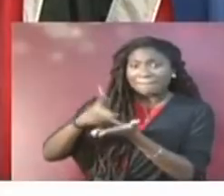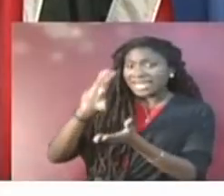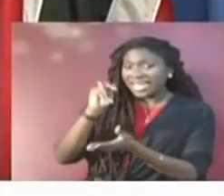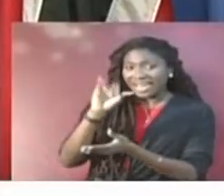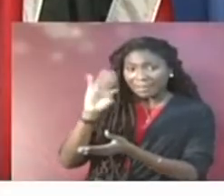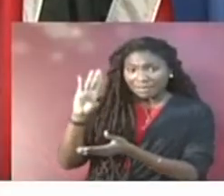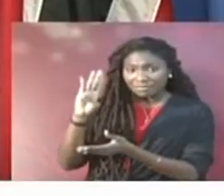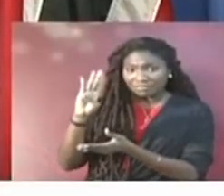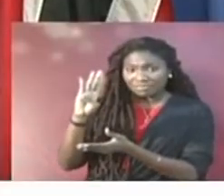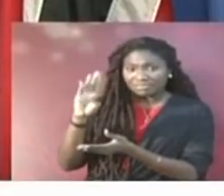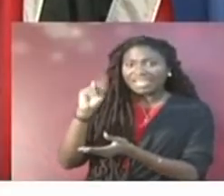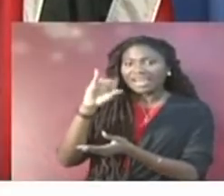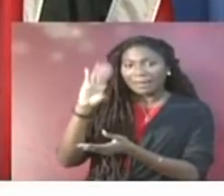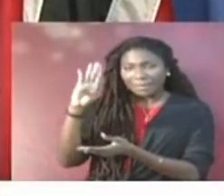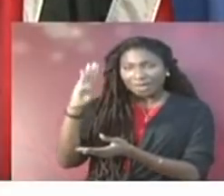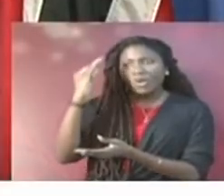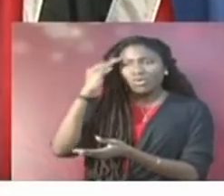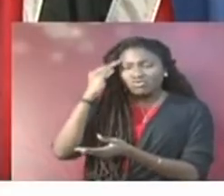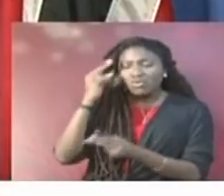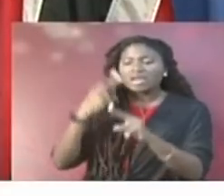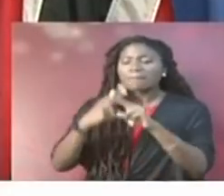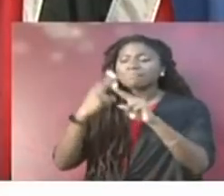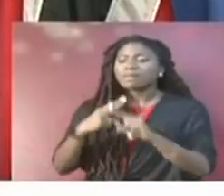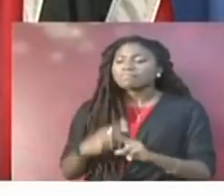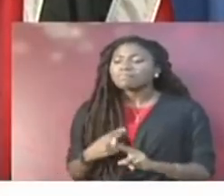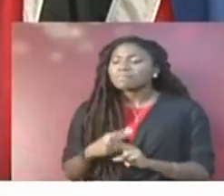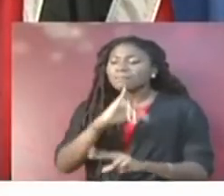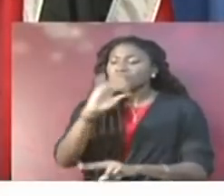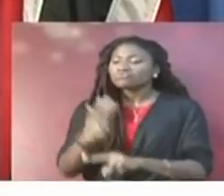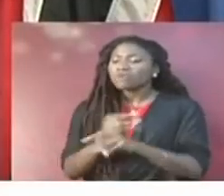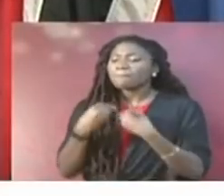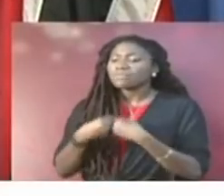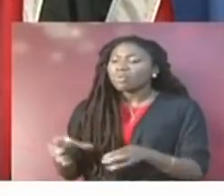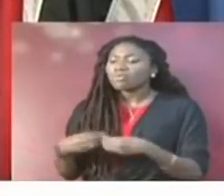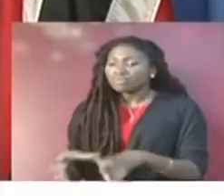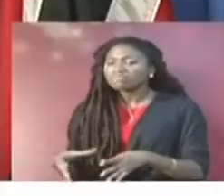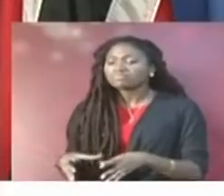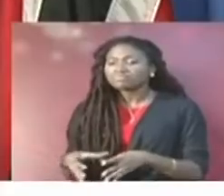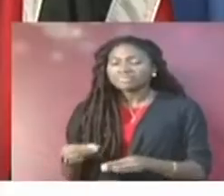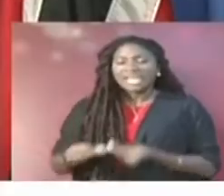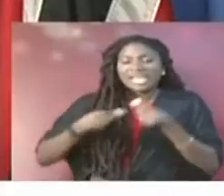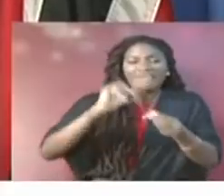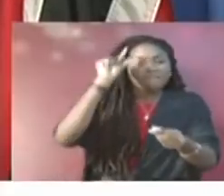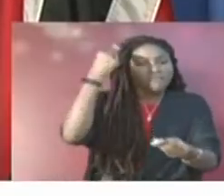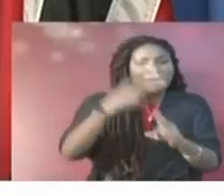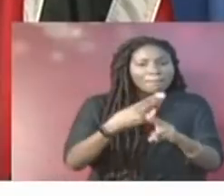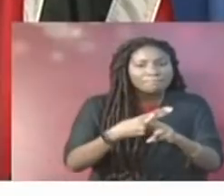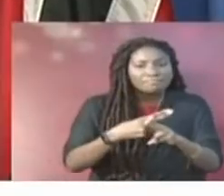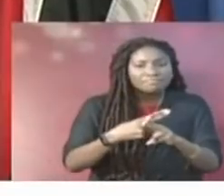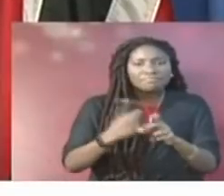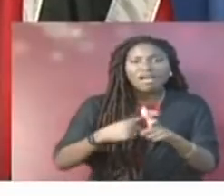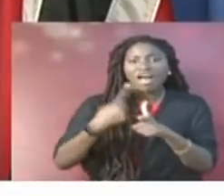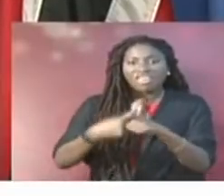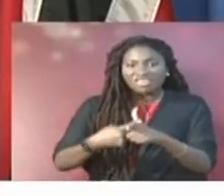straightforward matter to get the help to them. What we found out is that